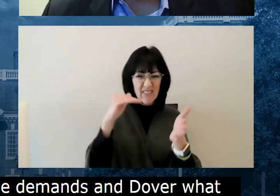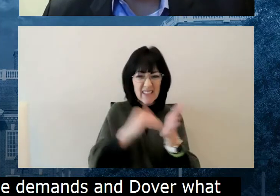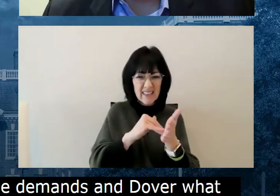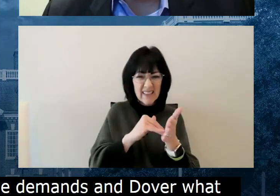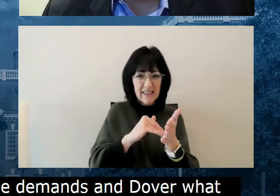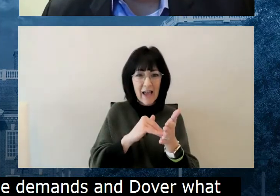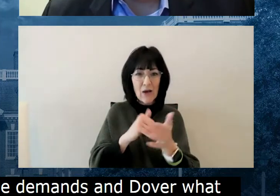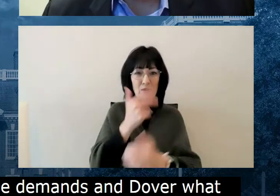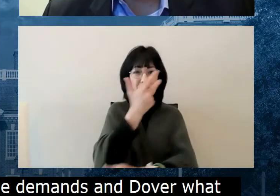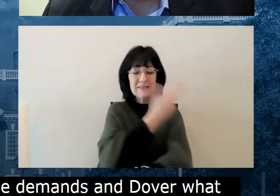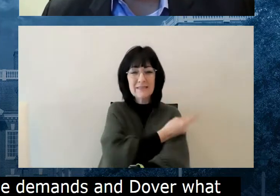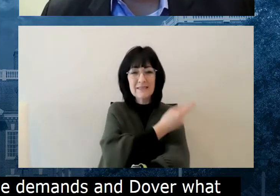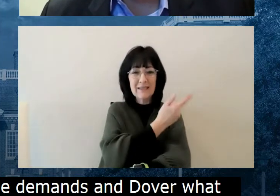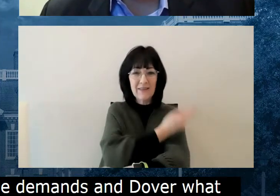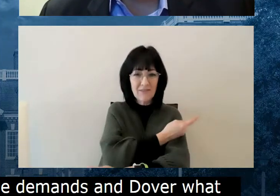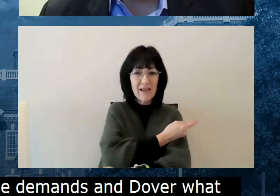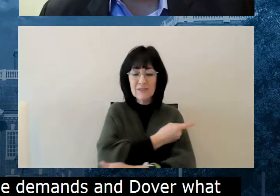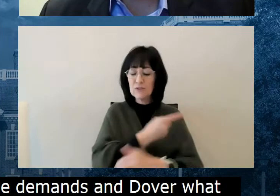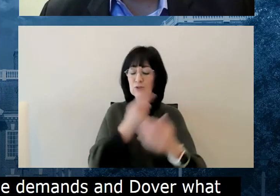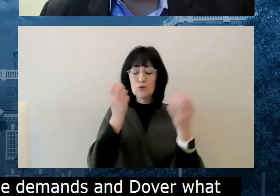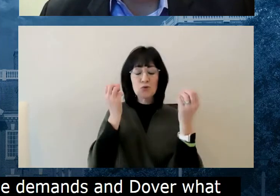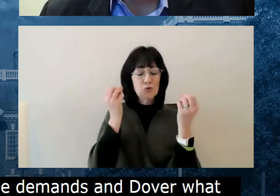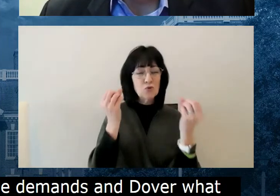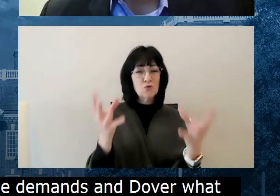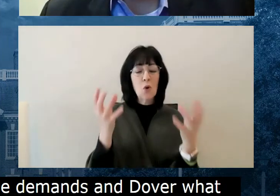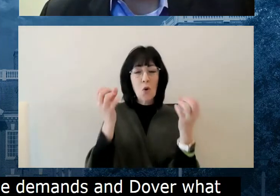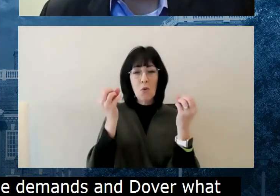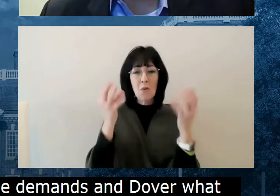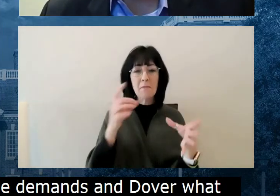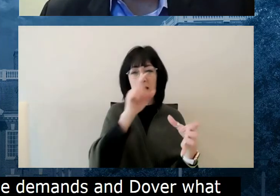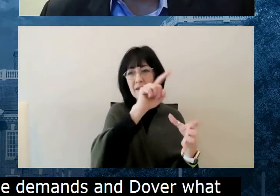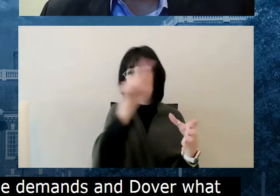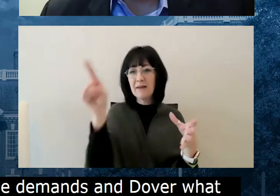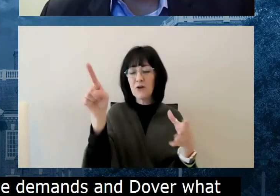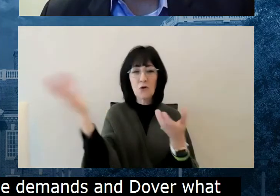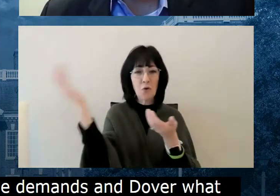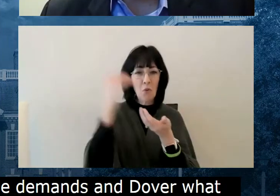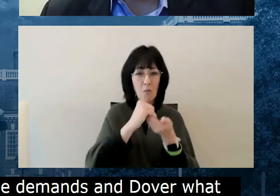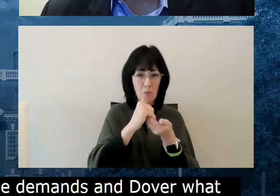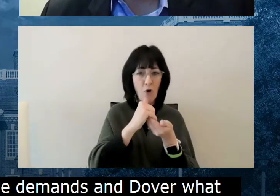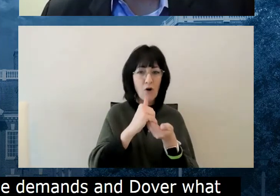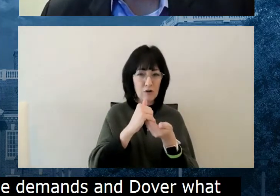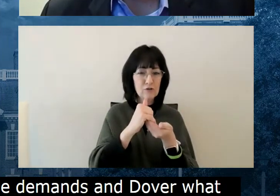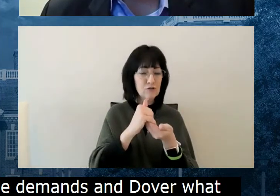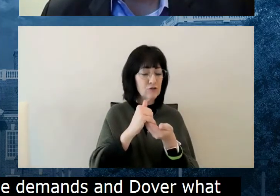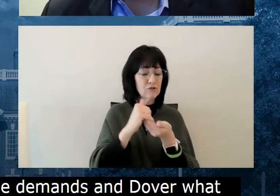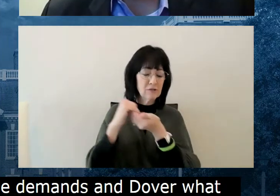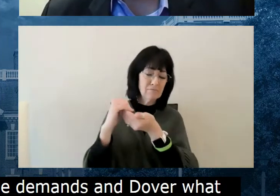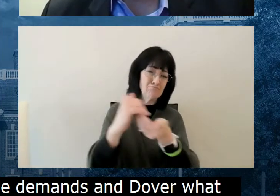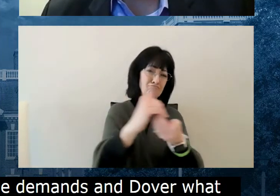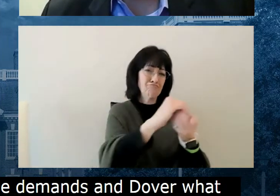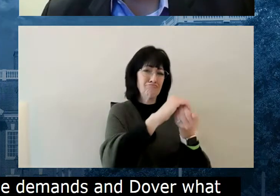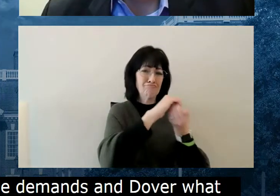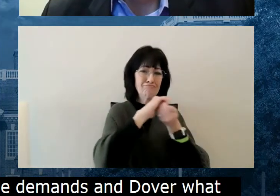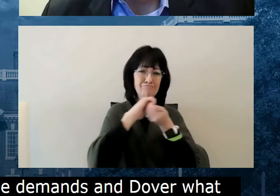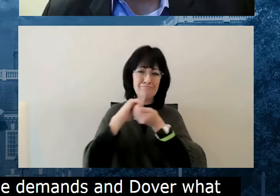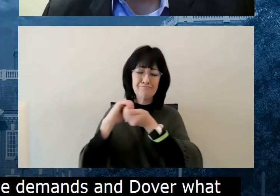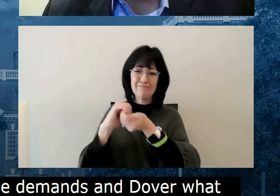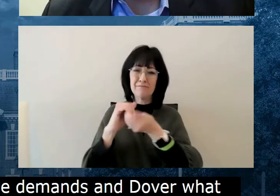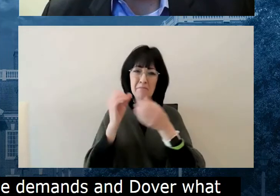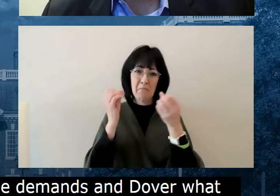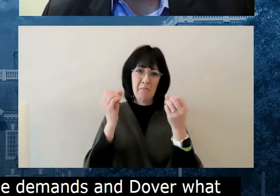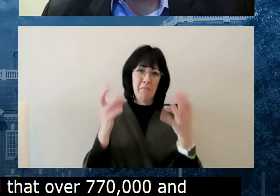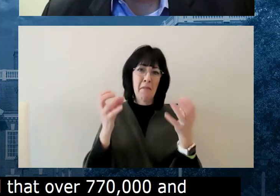name. I would probably leave one out and then I'd feel bad, but we just know that this is what you call a collaboration. This is what partnerships could